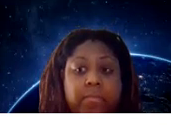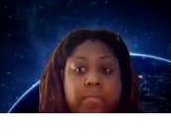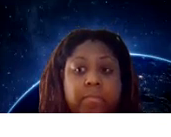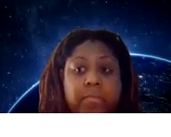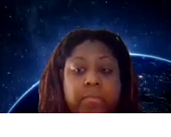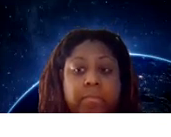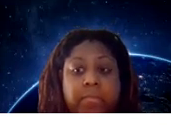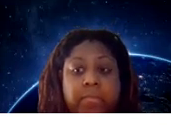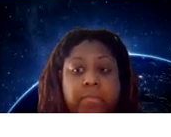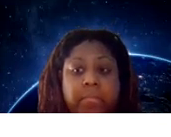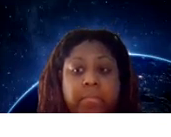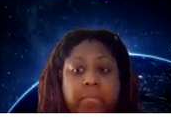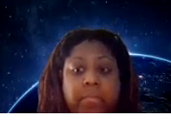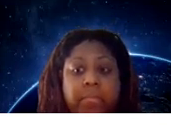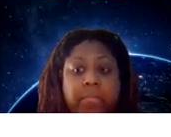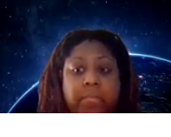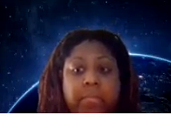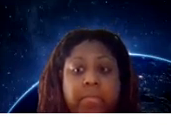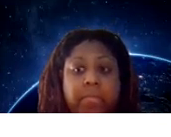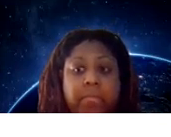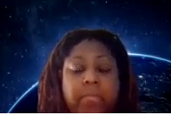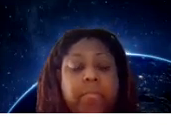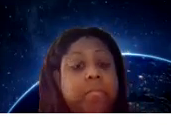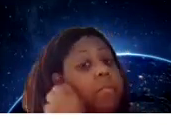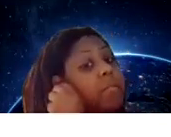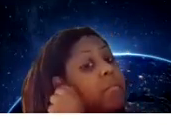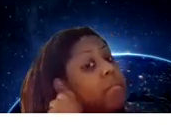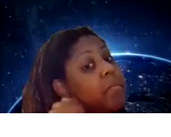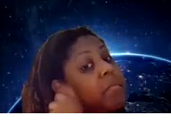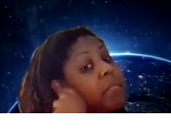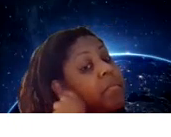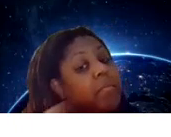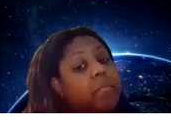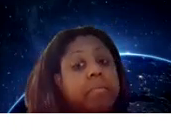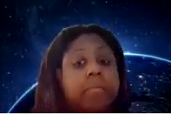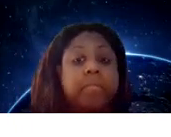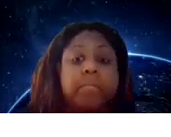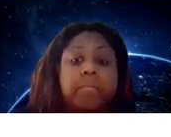the healthier, easier, smarter way to grow your produce.